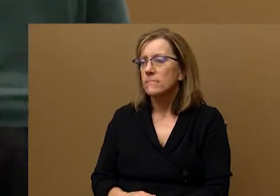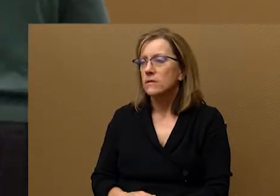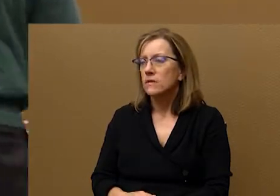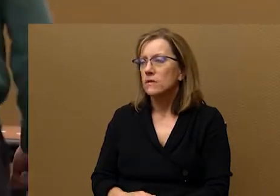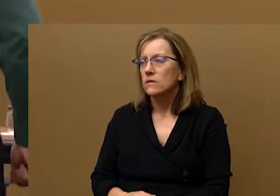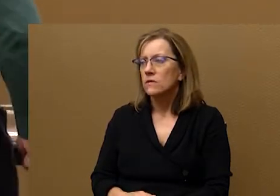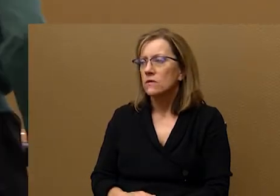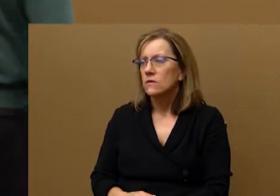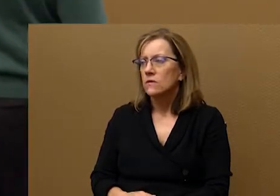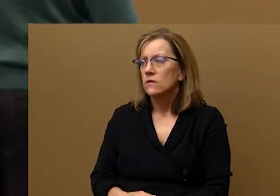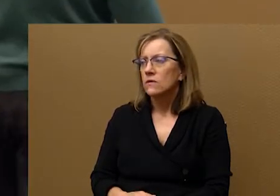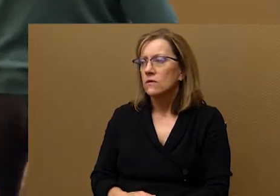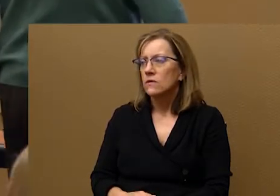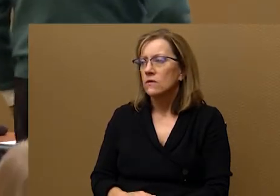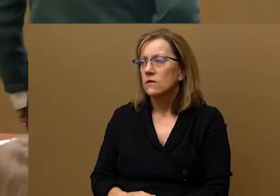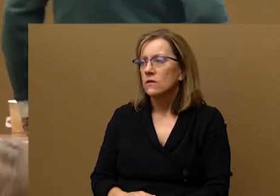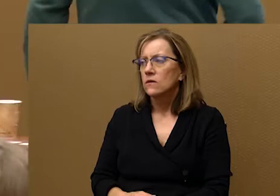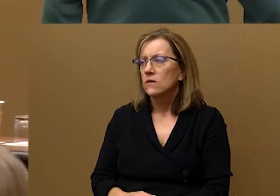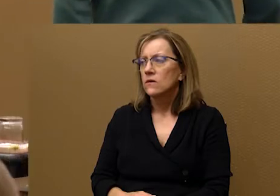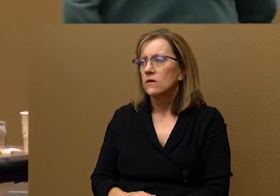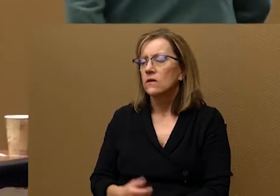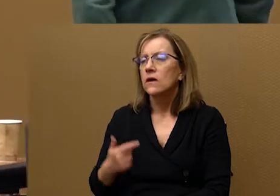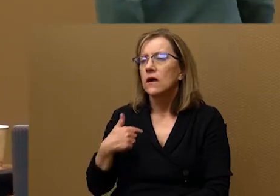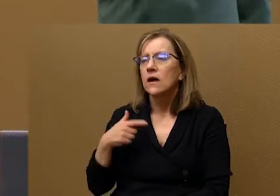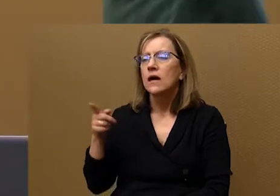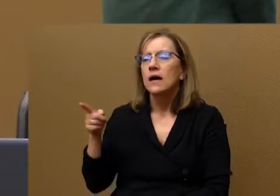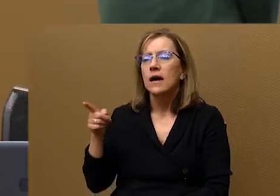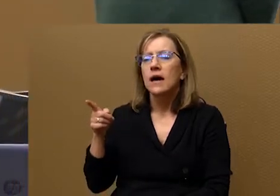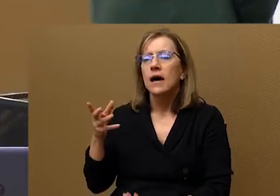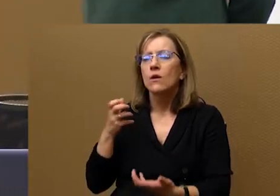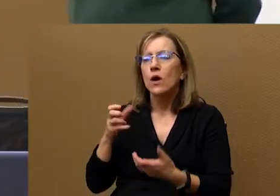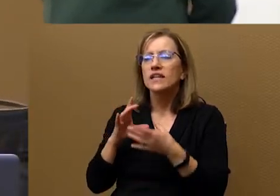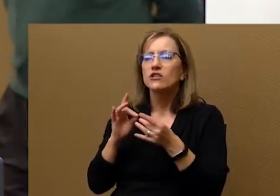I wanted to talk somewhat about how